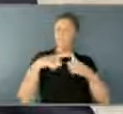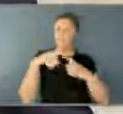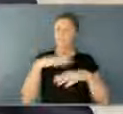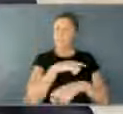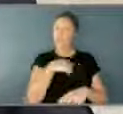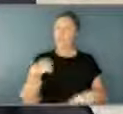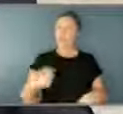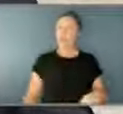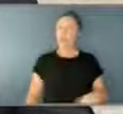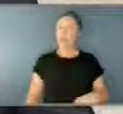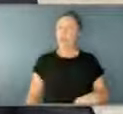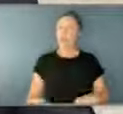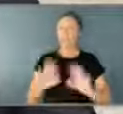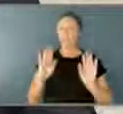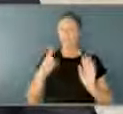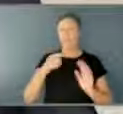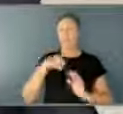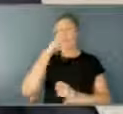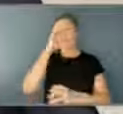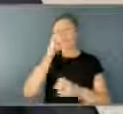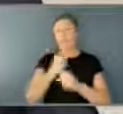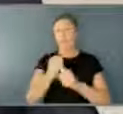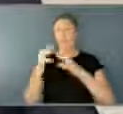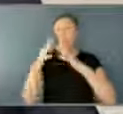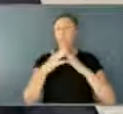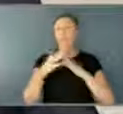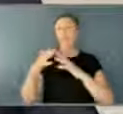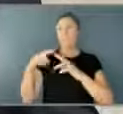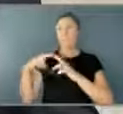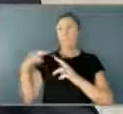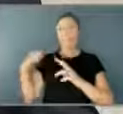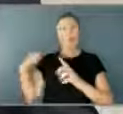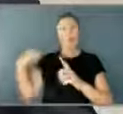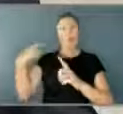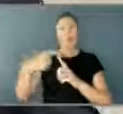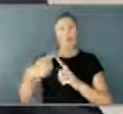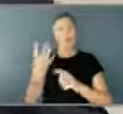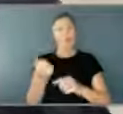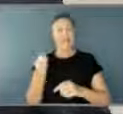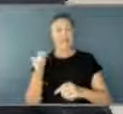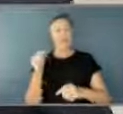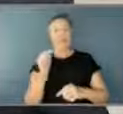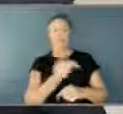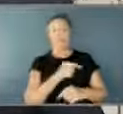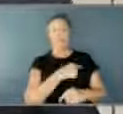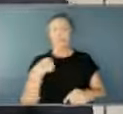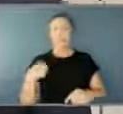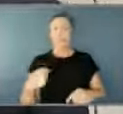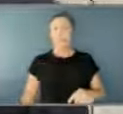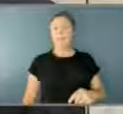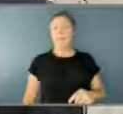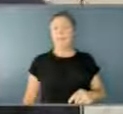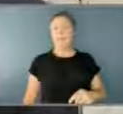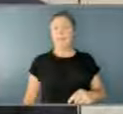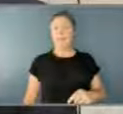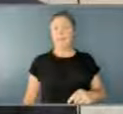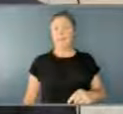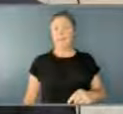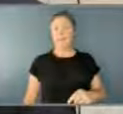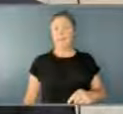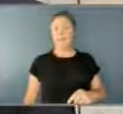by the United States over quite a period of time, obviously there are differences in how that's expressed and the nuances that are there. But I